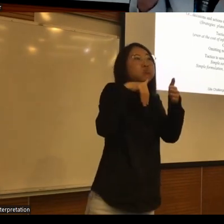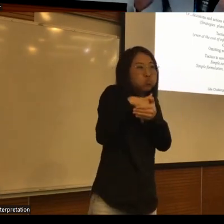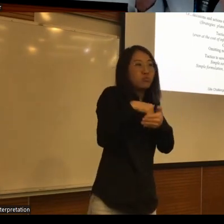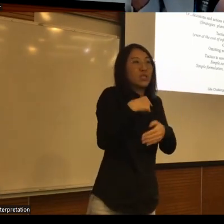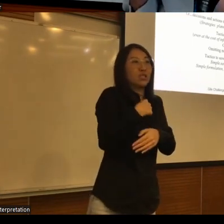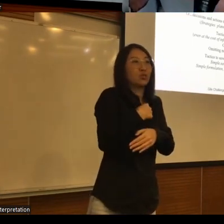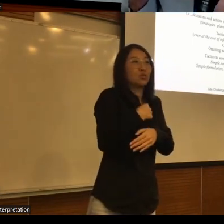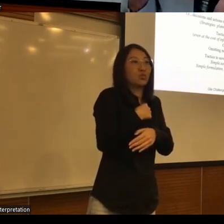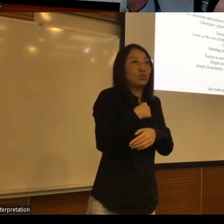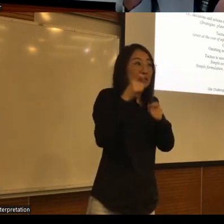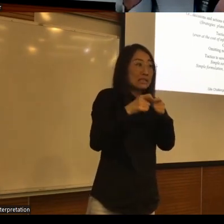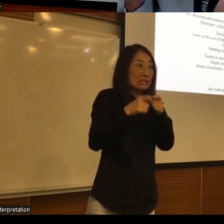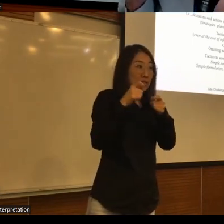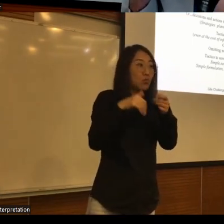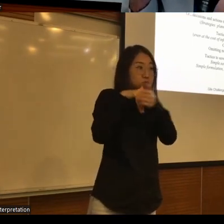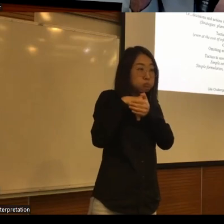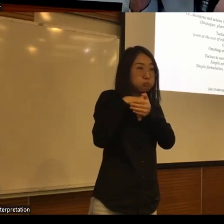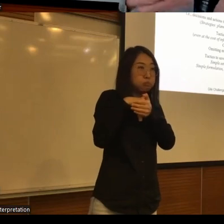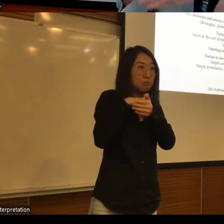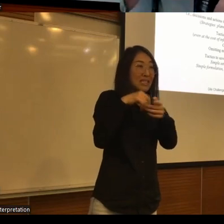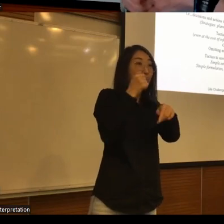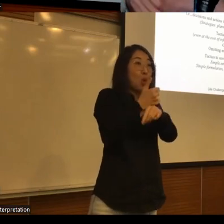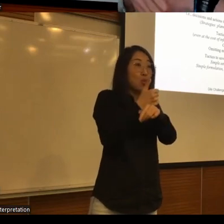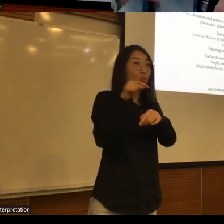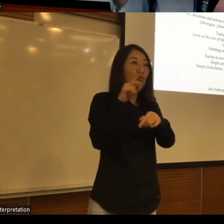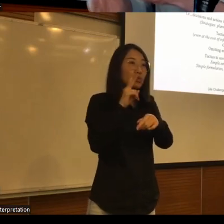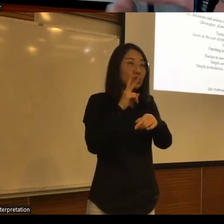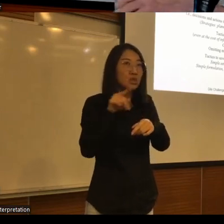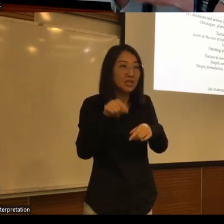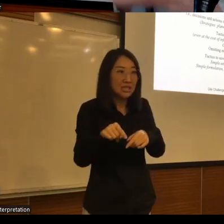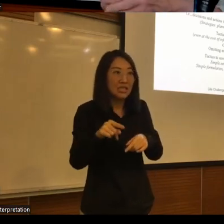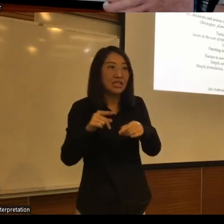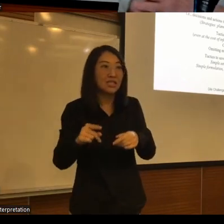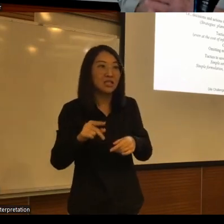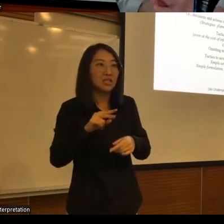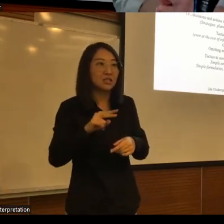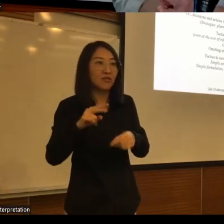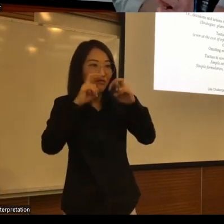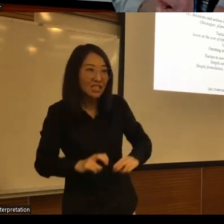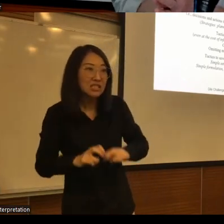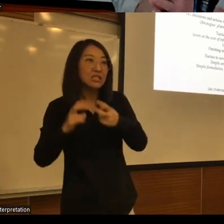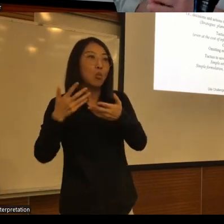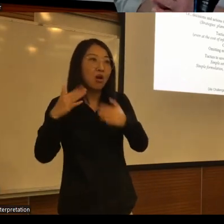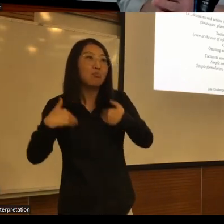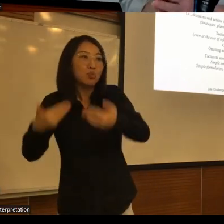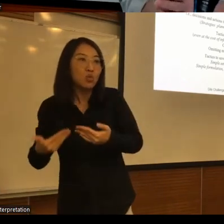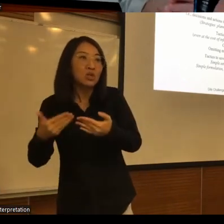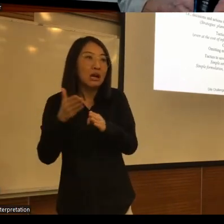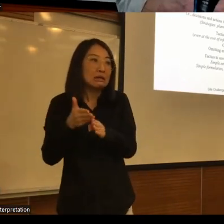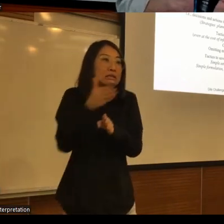some information for a short while before being able to reproduce it or to analyze it or something like that.